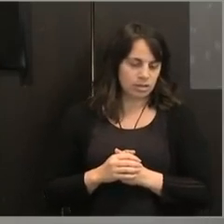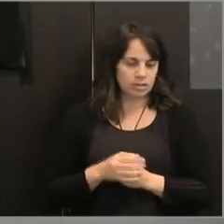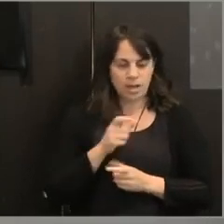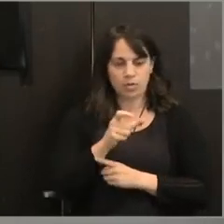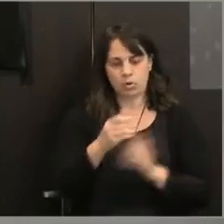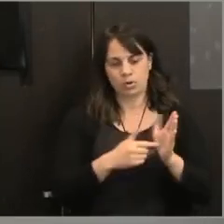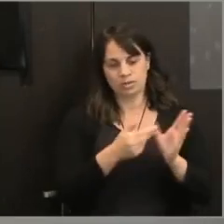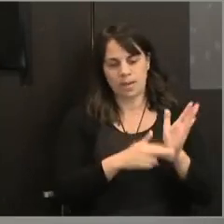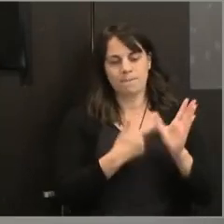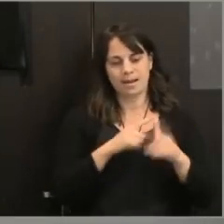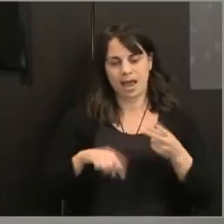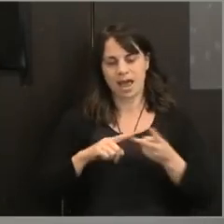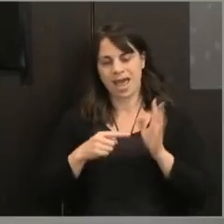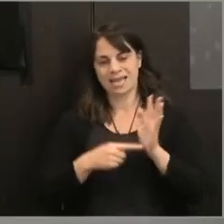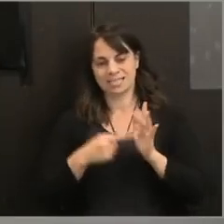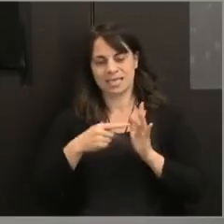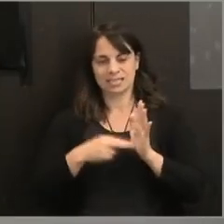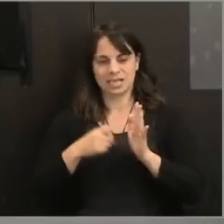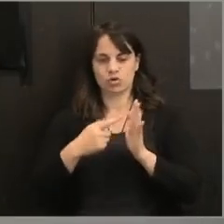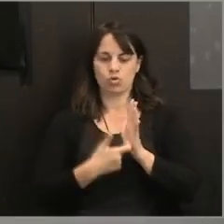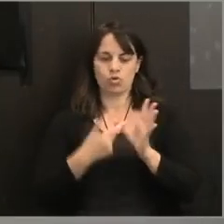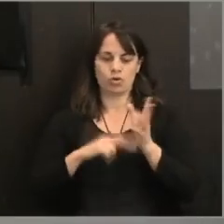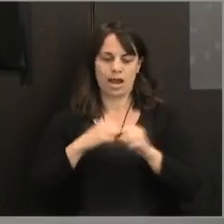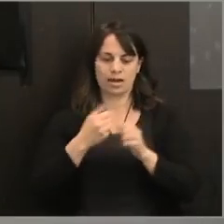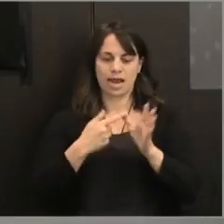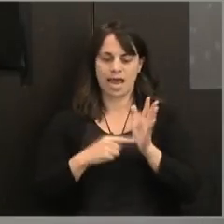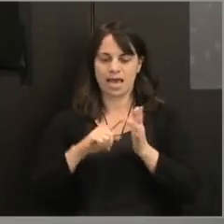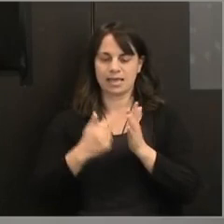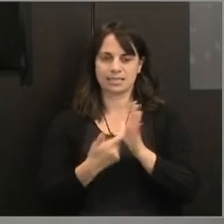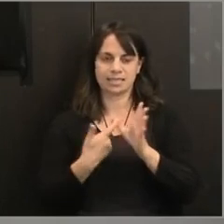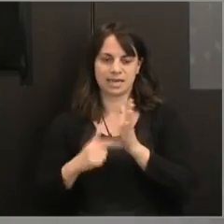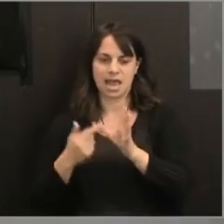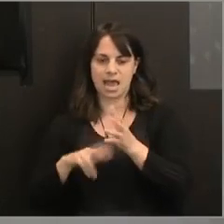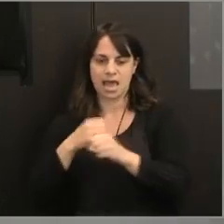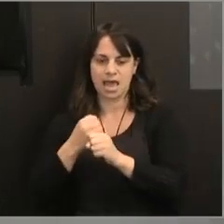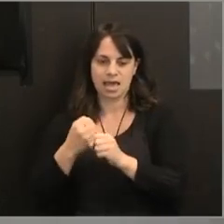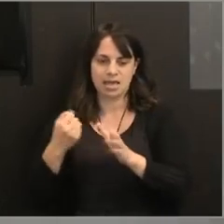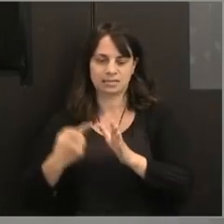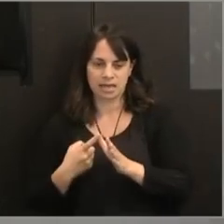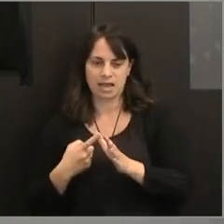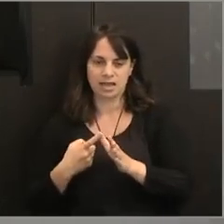tino rangatiratanga, with all of their implications and absoluteness.